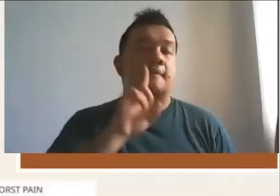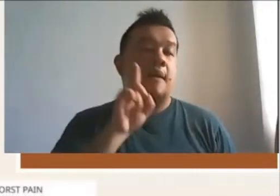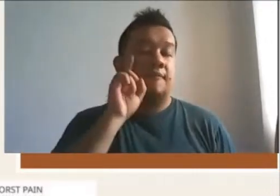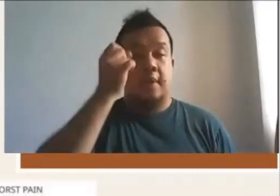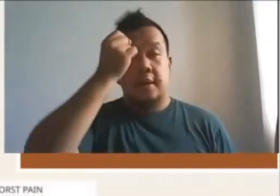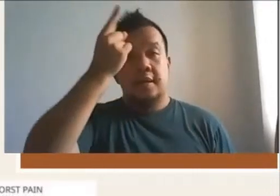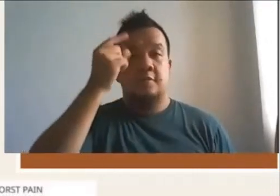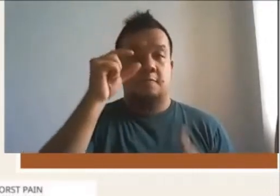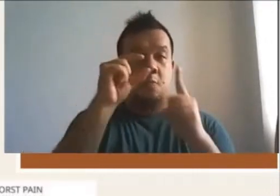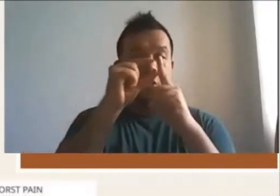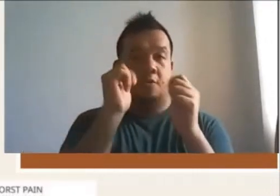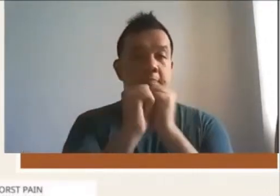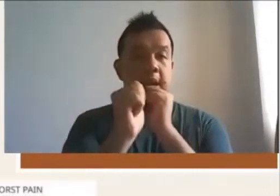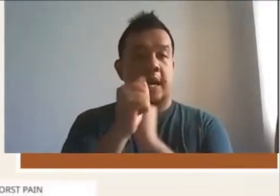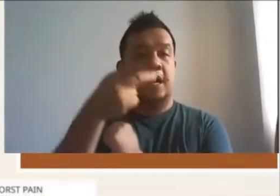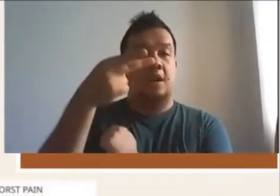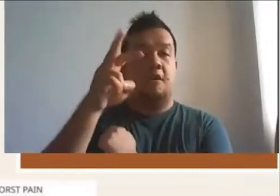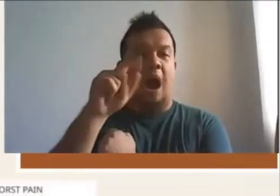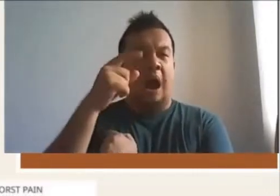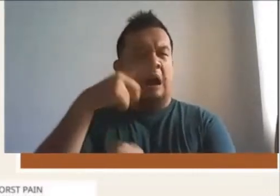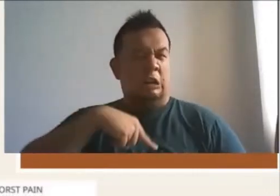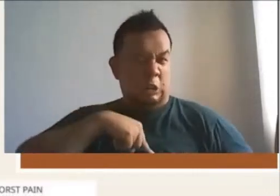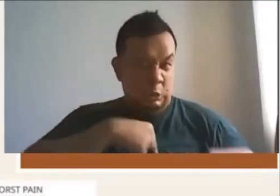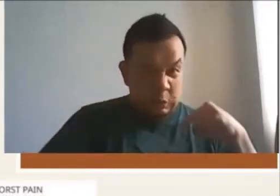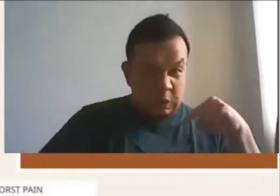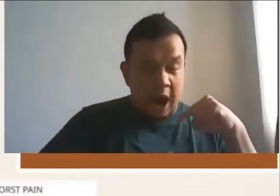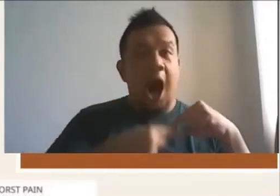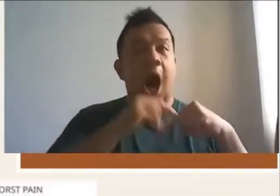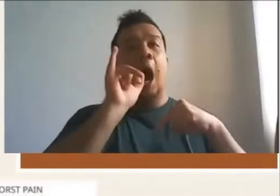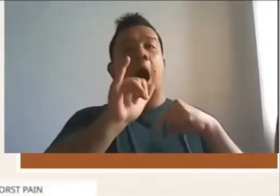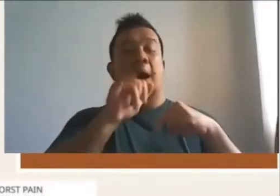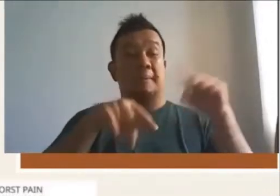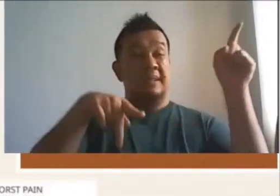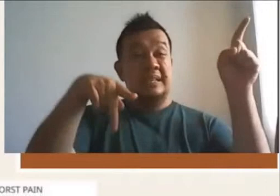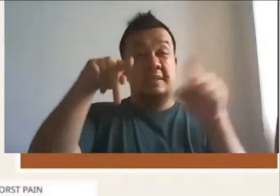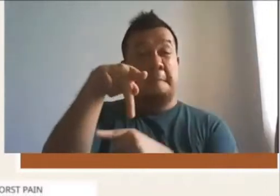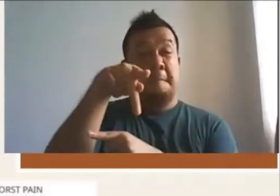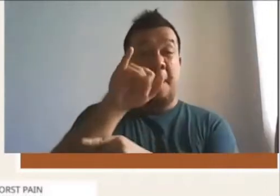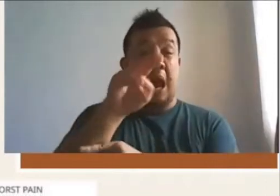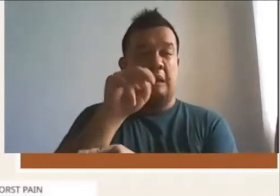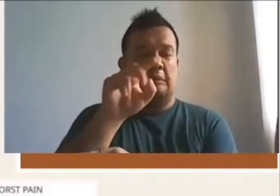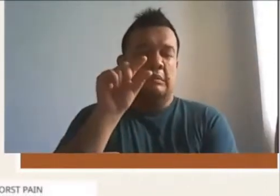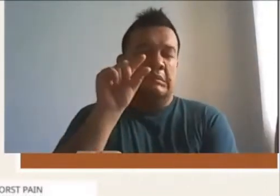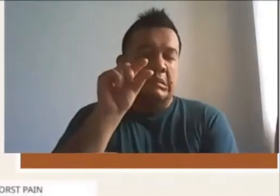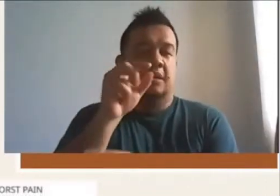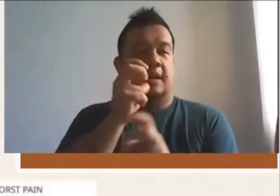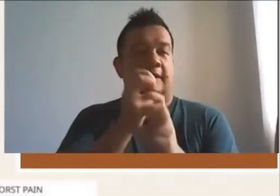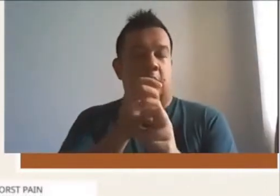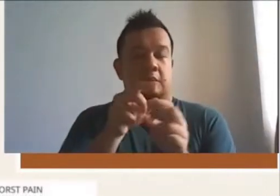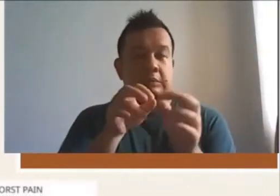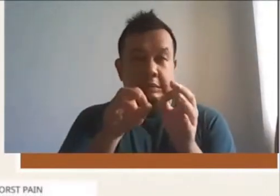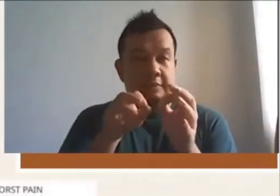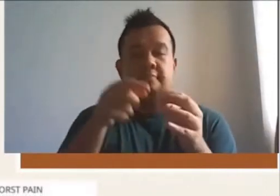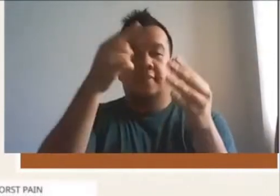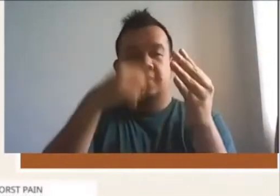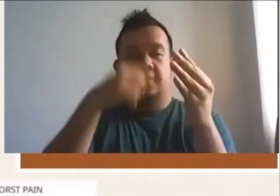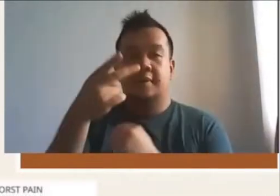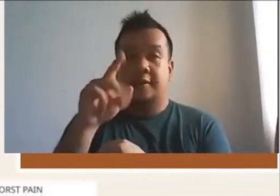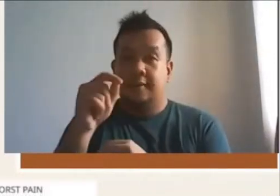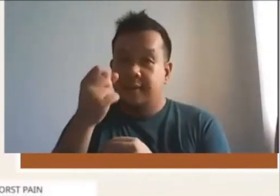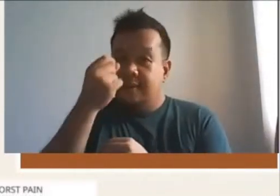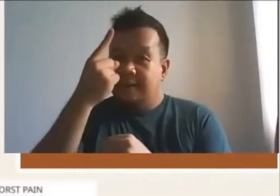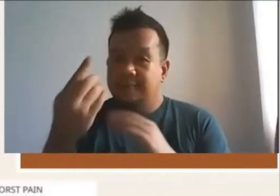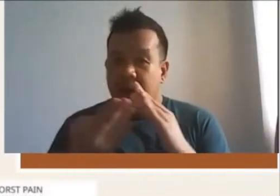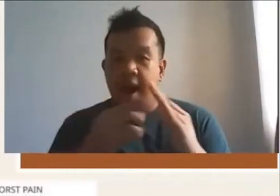expression din yan nakita. Kung hindi masyado masakit o masakit. Pero if you use this scale, madali sa kanilang i-point out